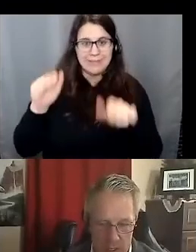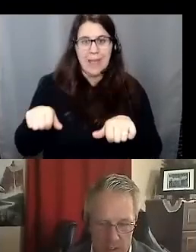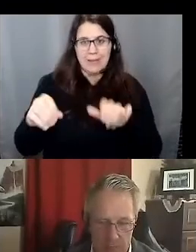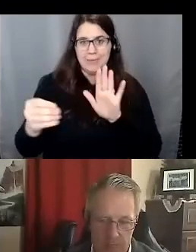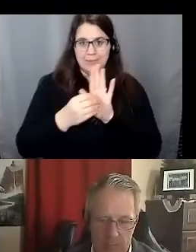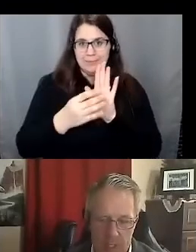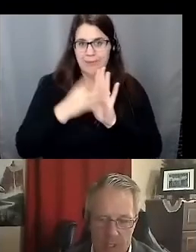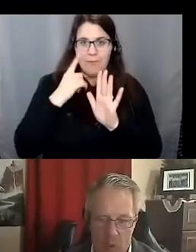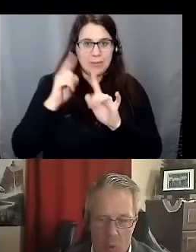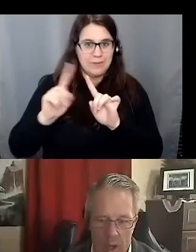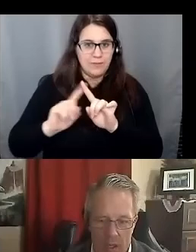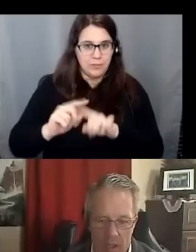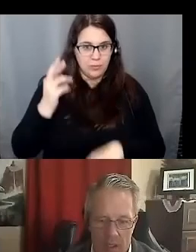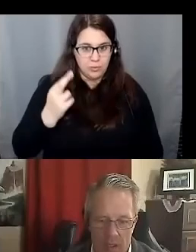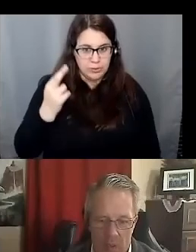reasons.